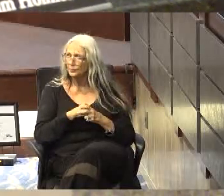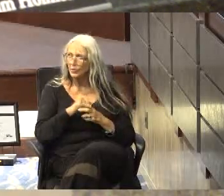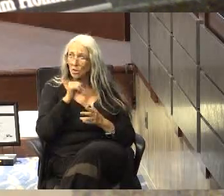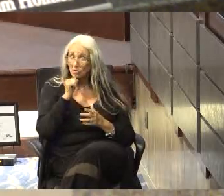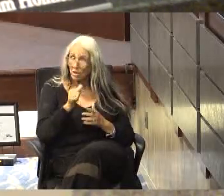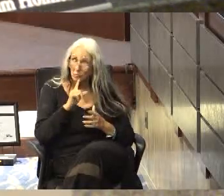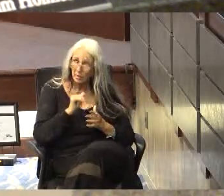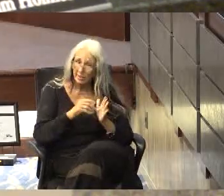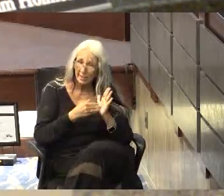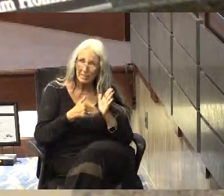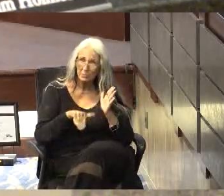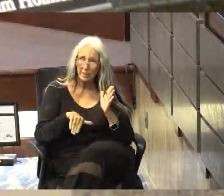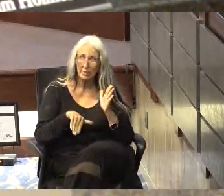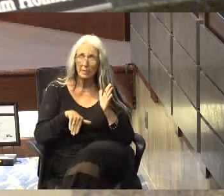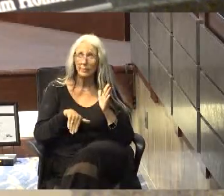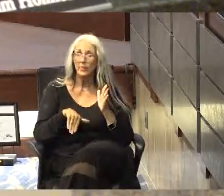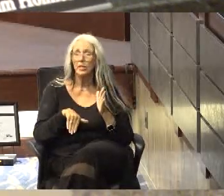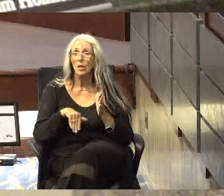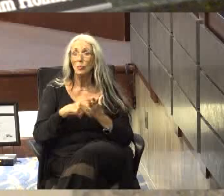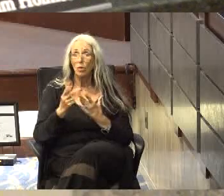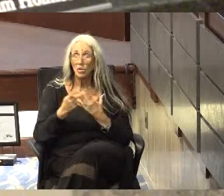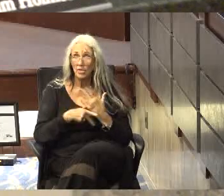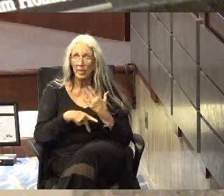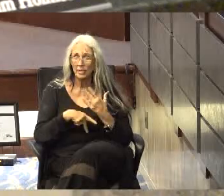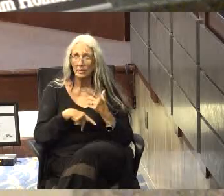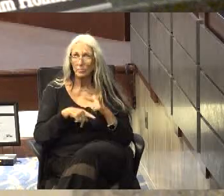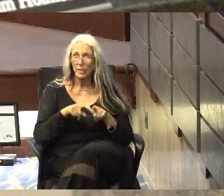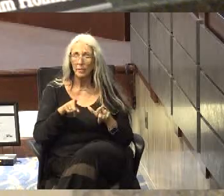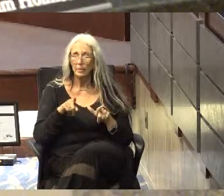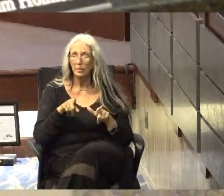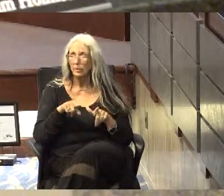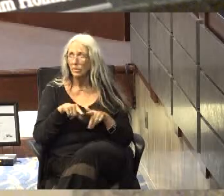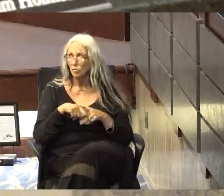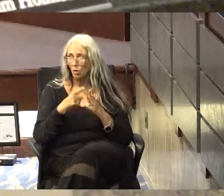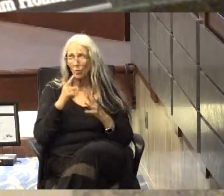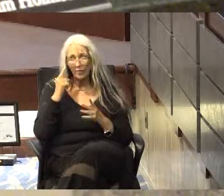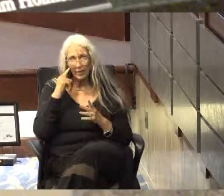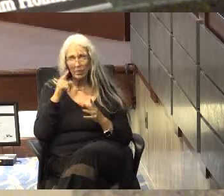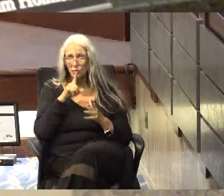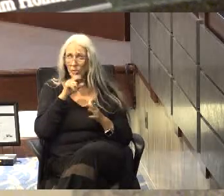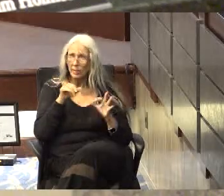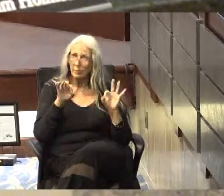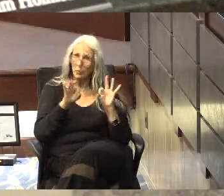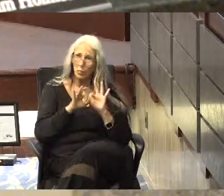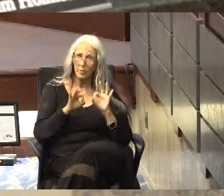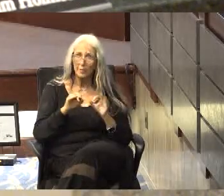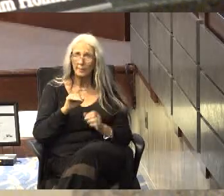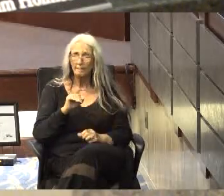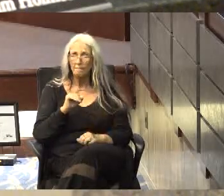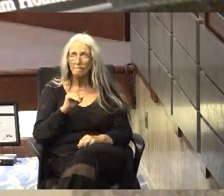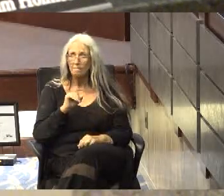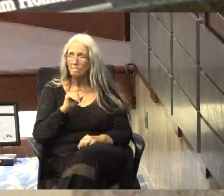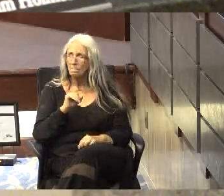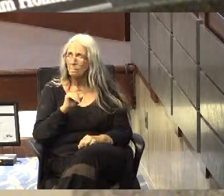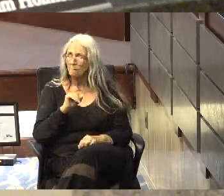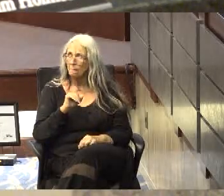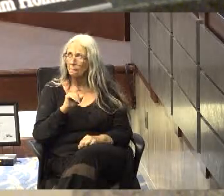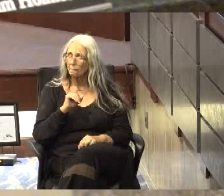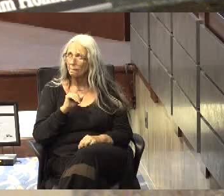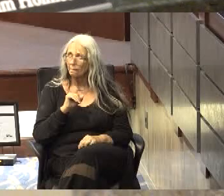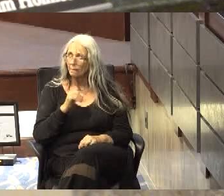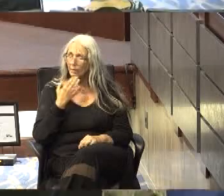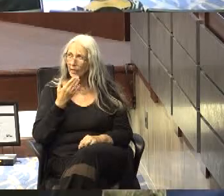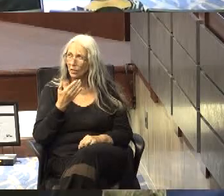inexpensive endeavors, but getting started on that one I think is very important. All these are great, but I just wanted to point a couple of those out. Thanks,